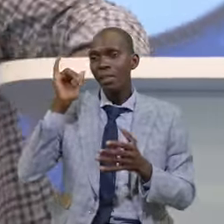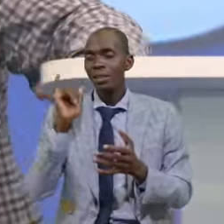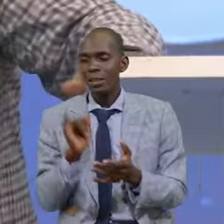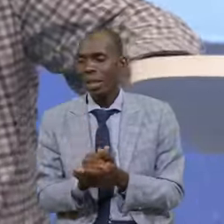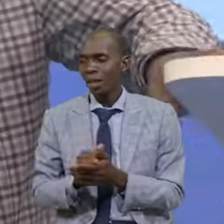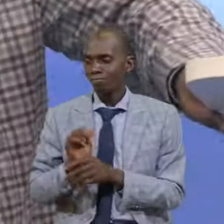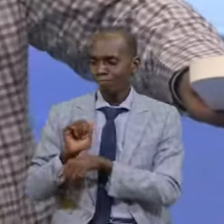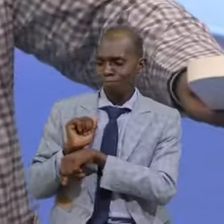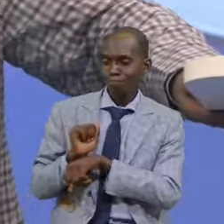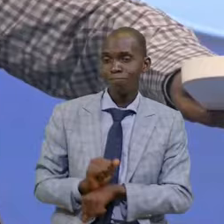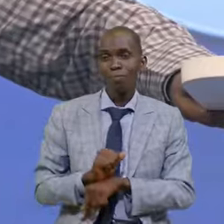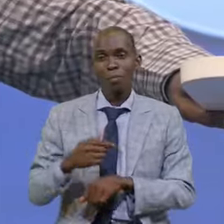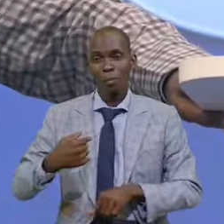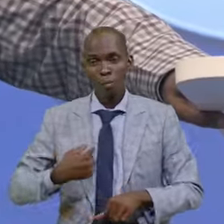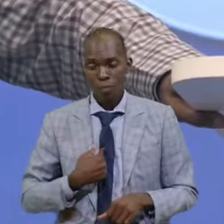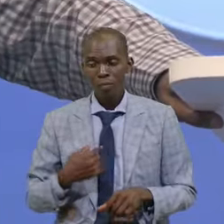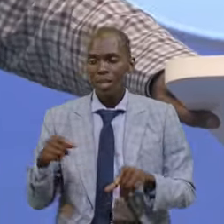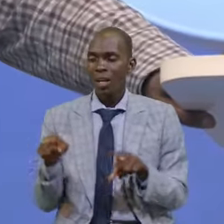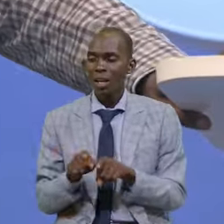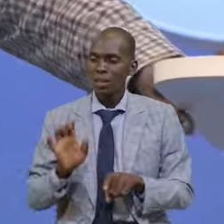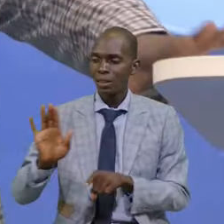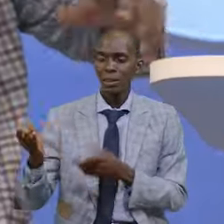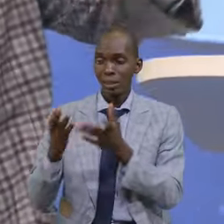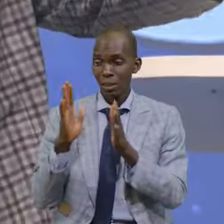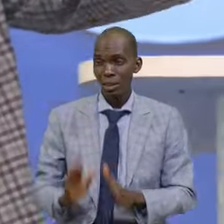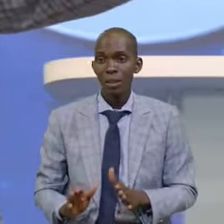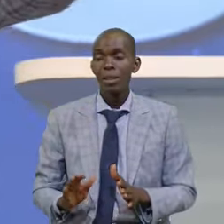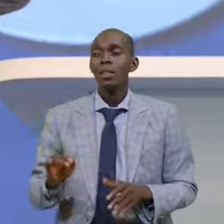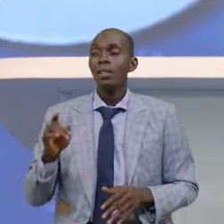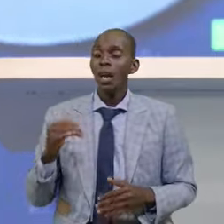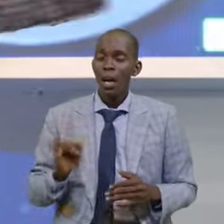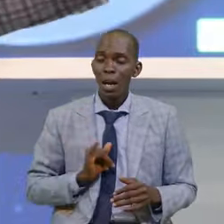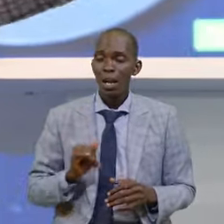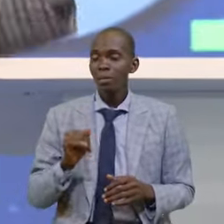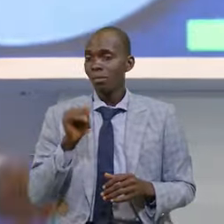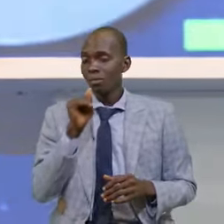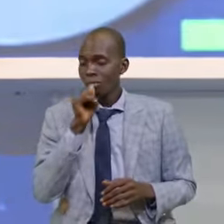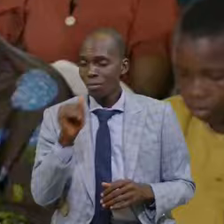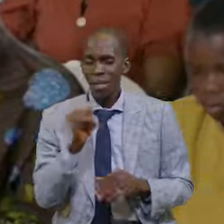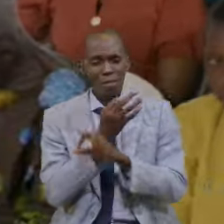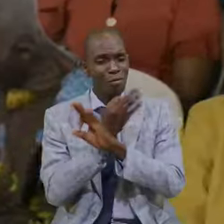me. He is captive, a slave. Tonight I am